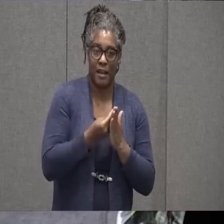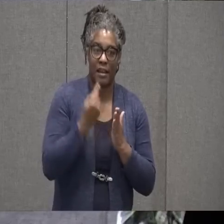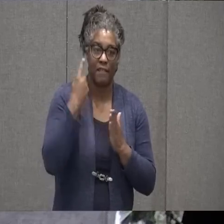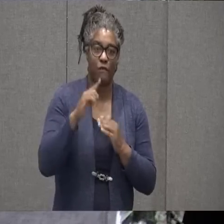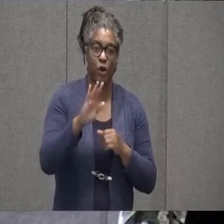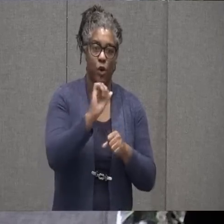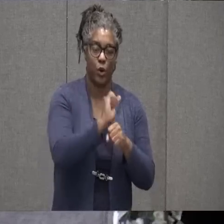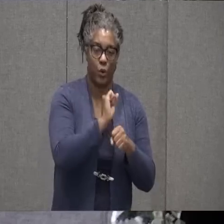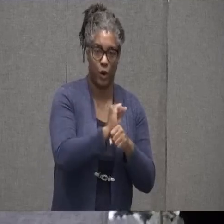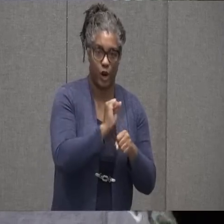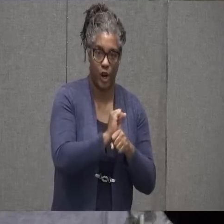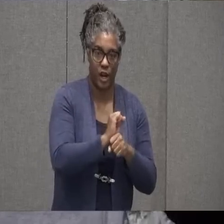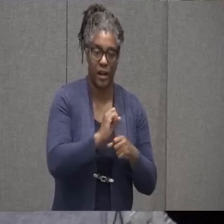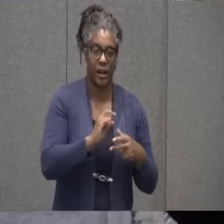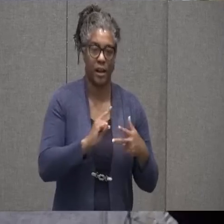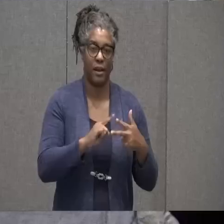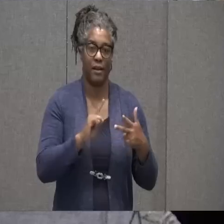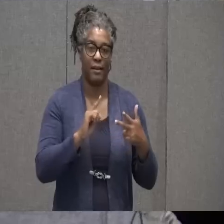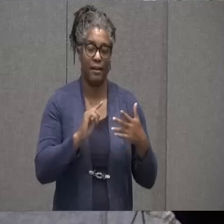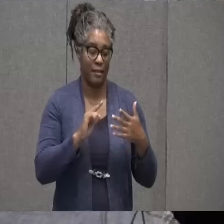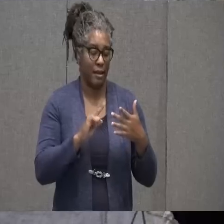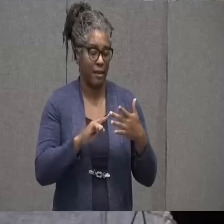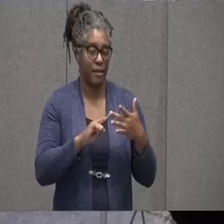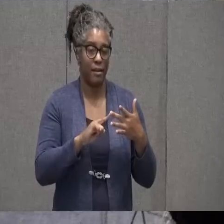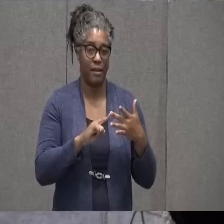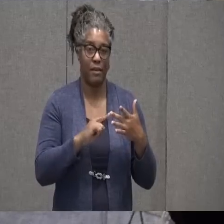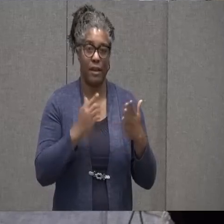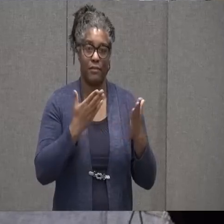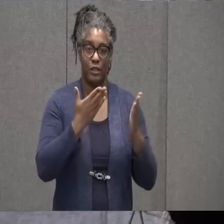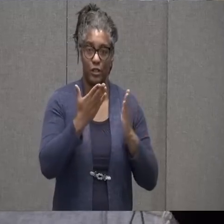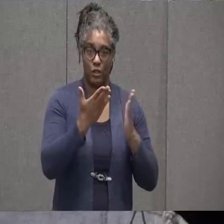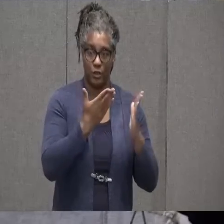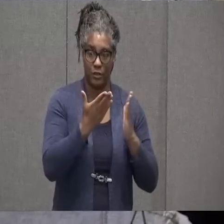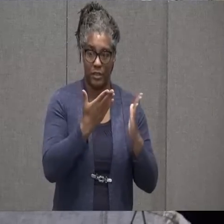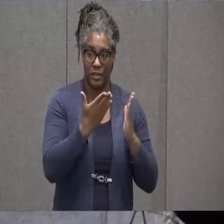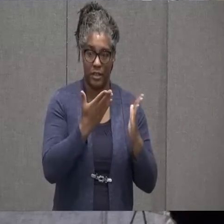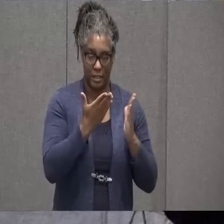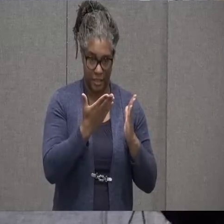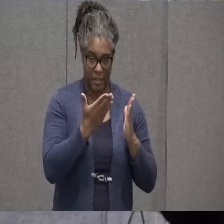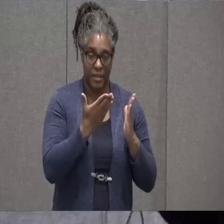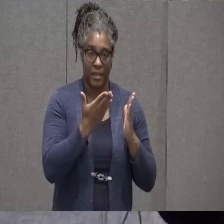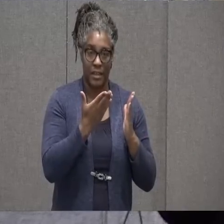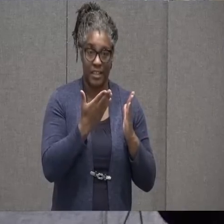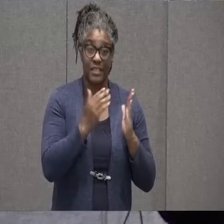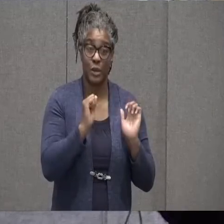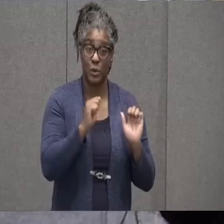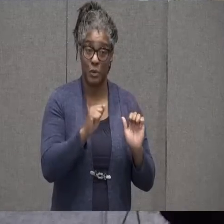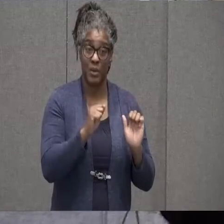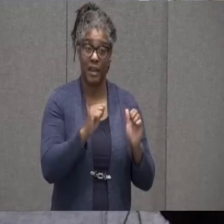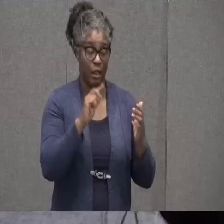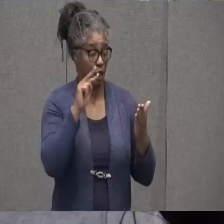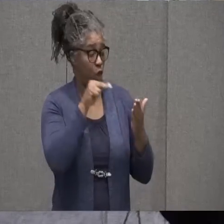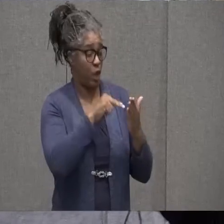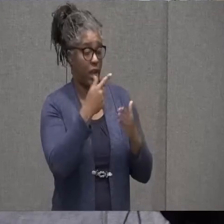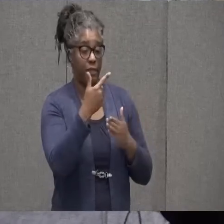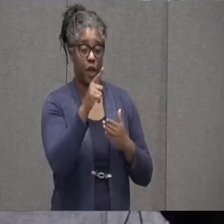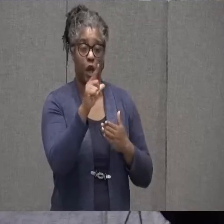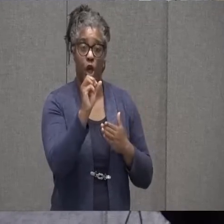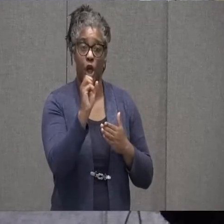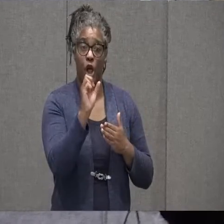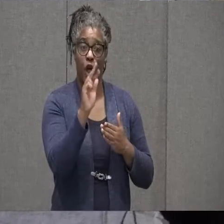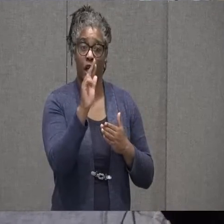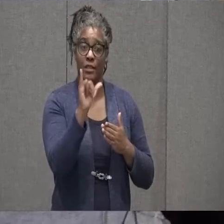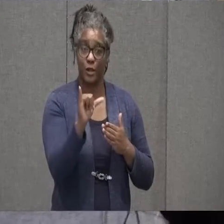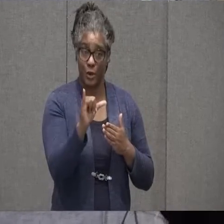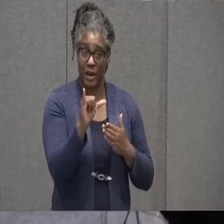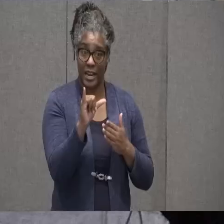of services as well, if you needed to just find the definition. So you can go to the glossary, and that can also help